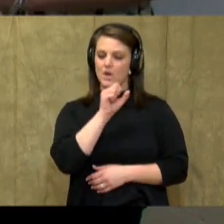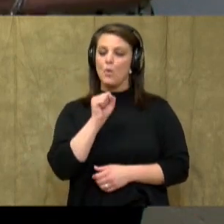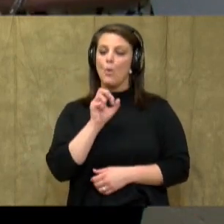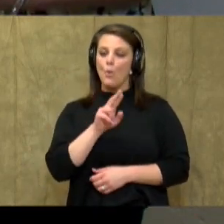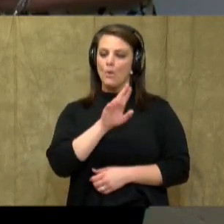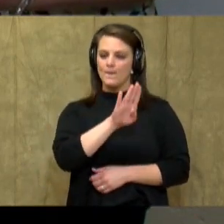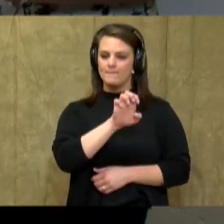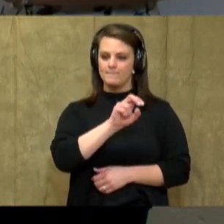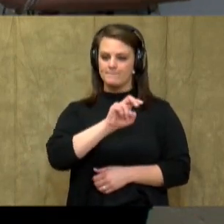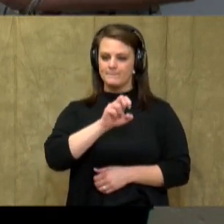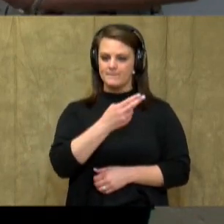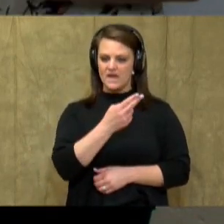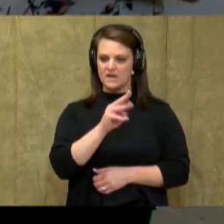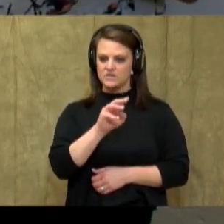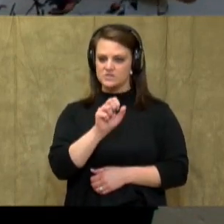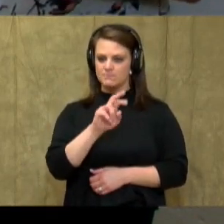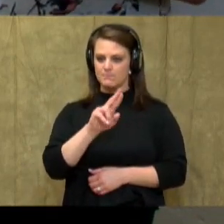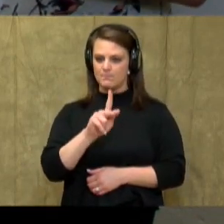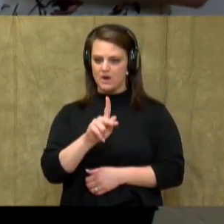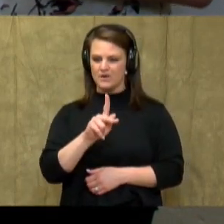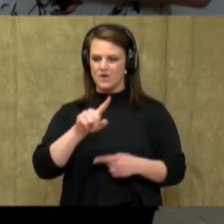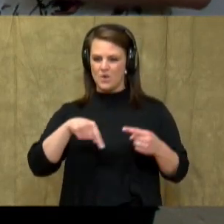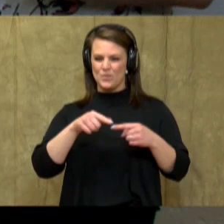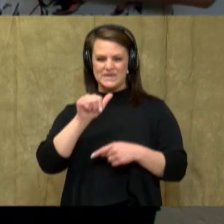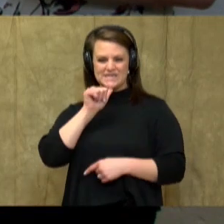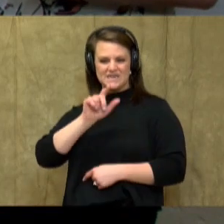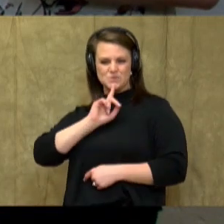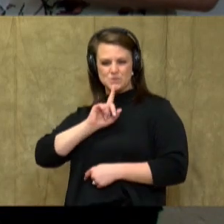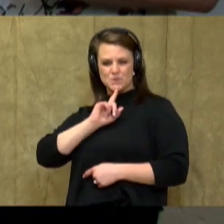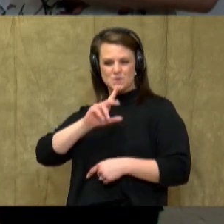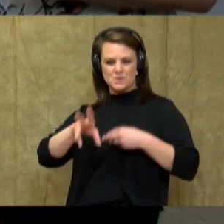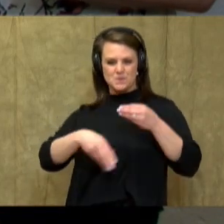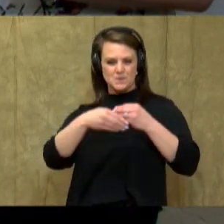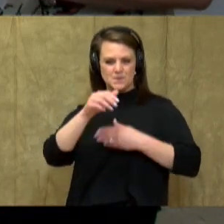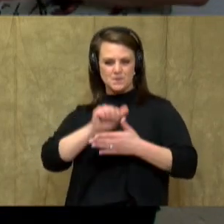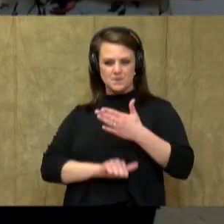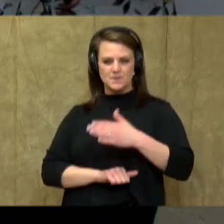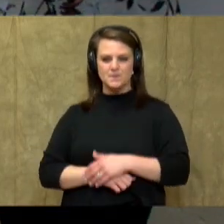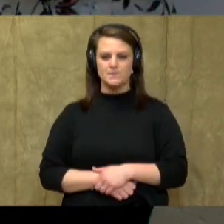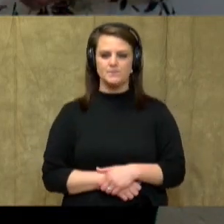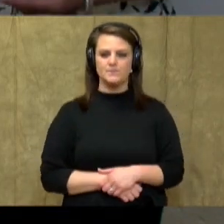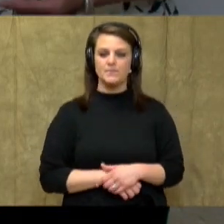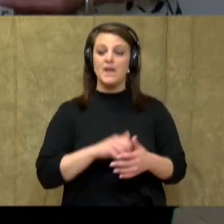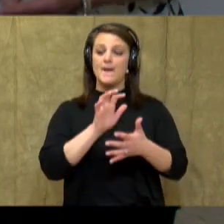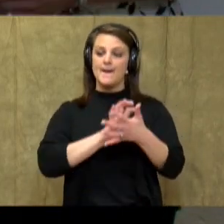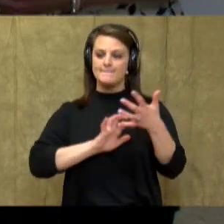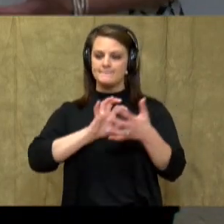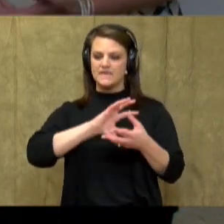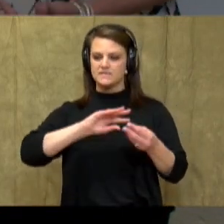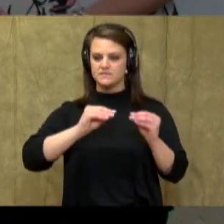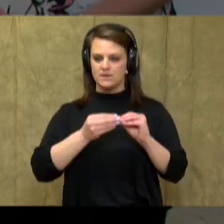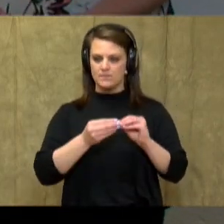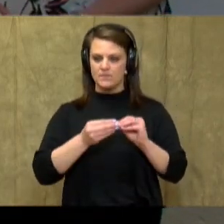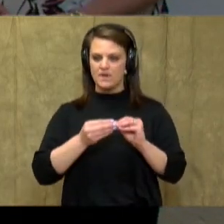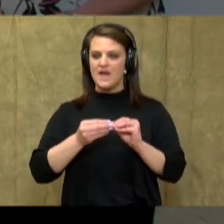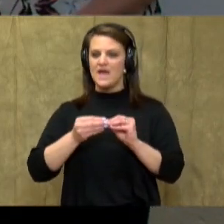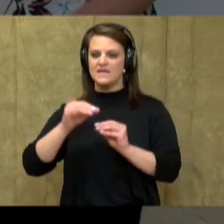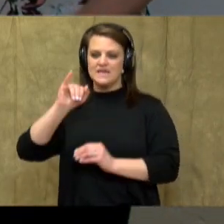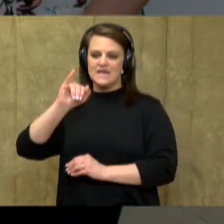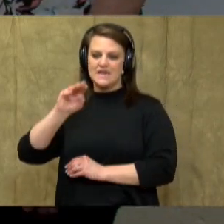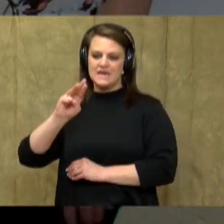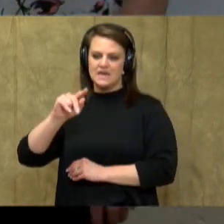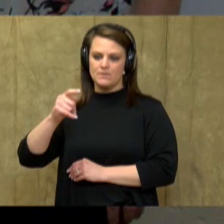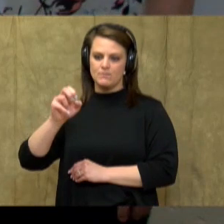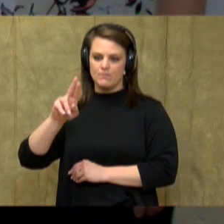really important to use, especially when you're unsure with how to add and subtract fractions. Mixed numbers and improper